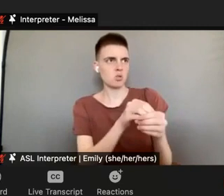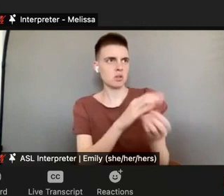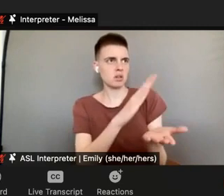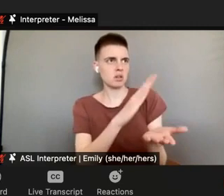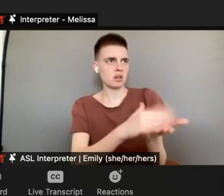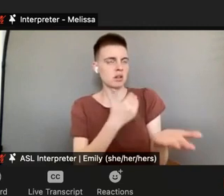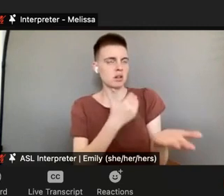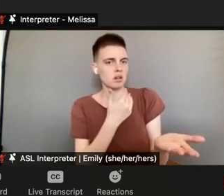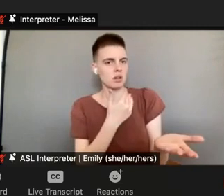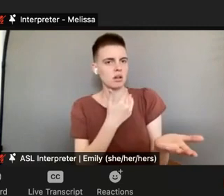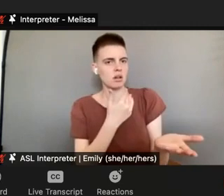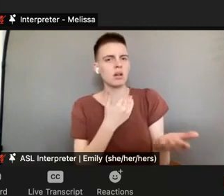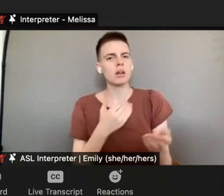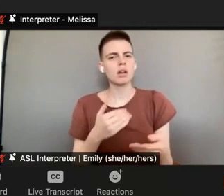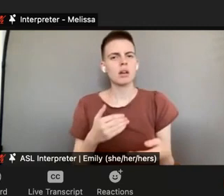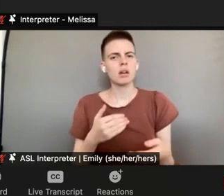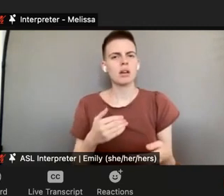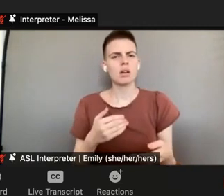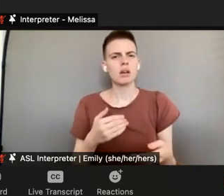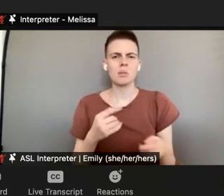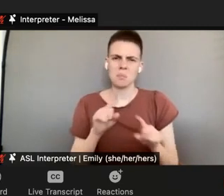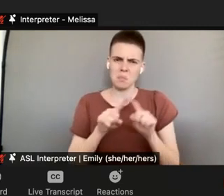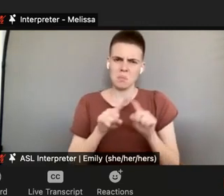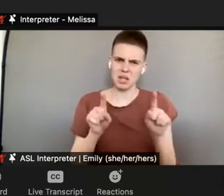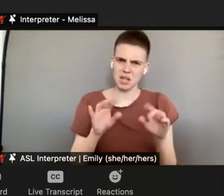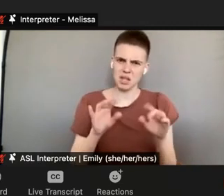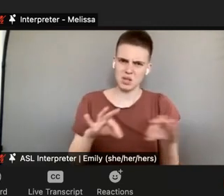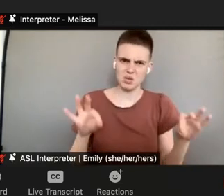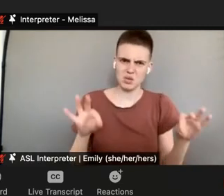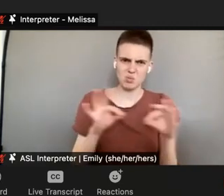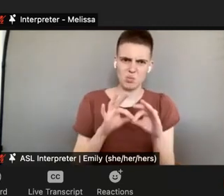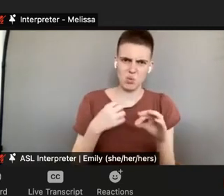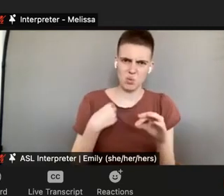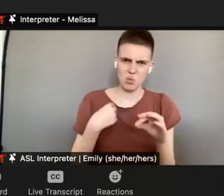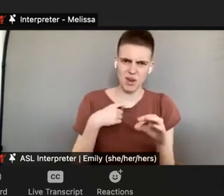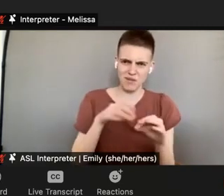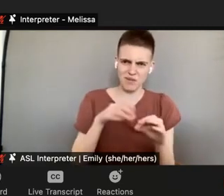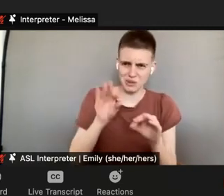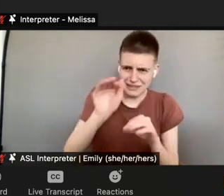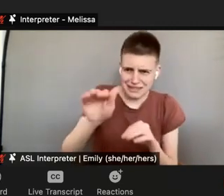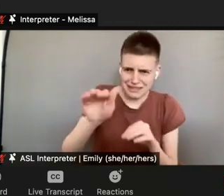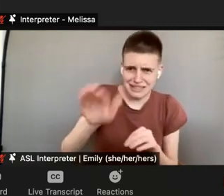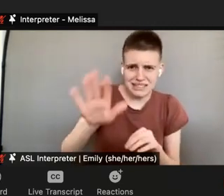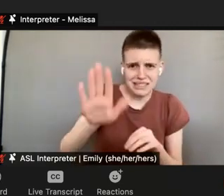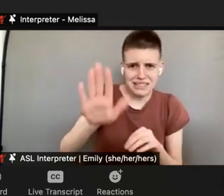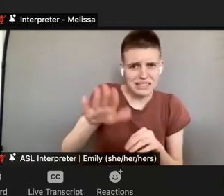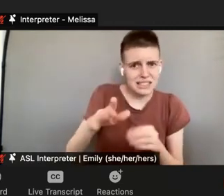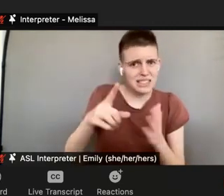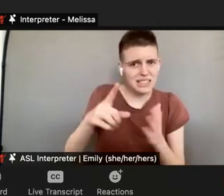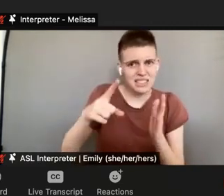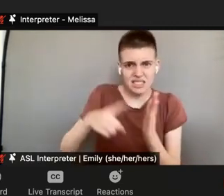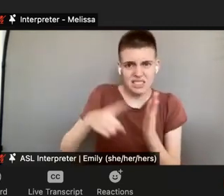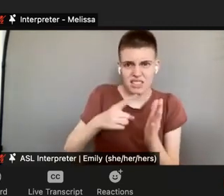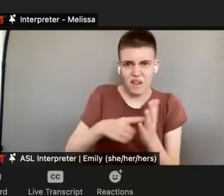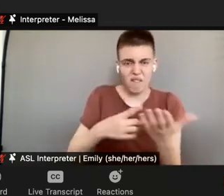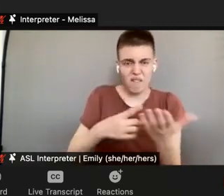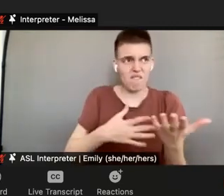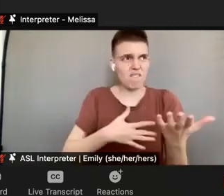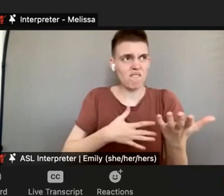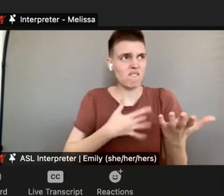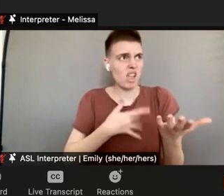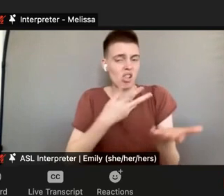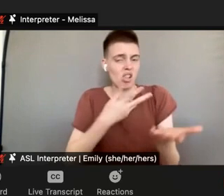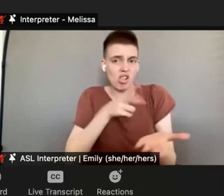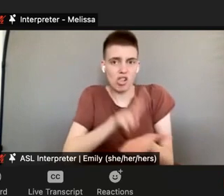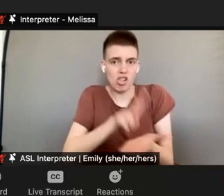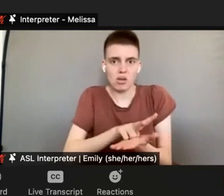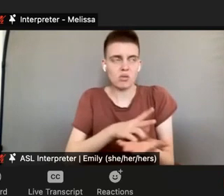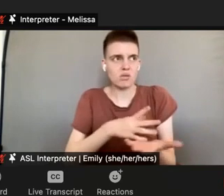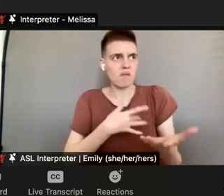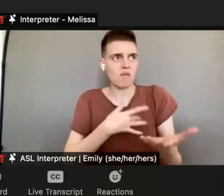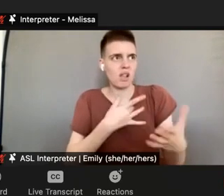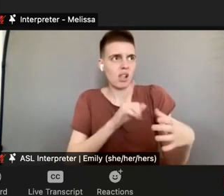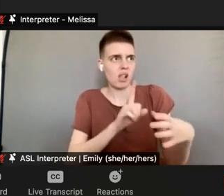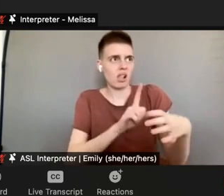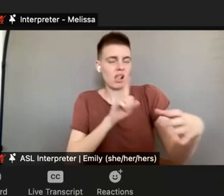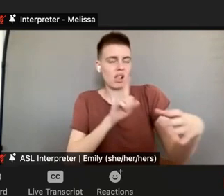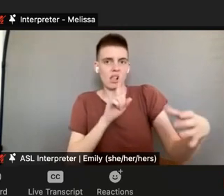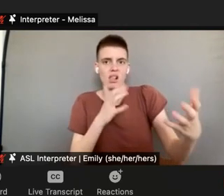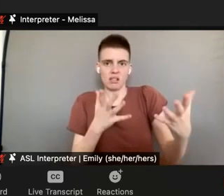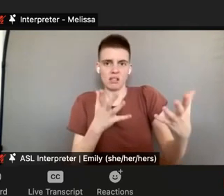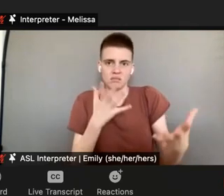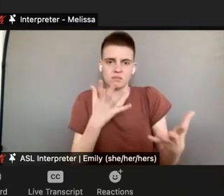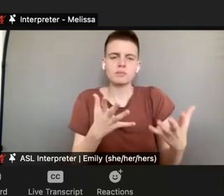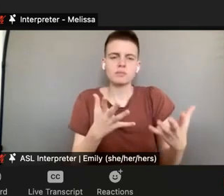have to help them understand that, you're not always the winner, right? And back off. Remember to back